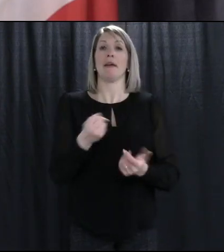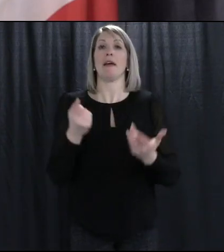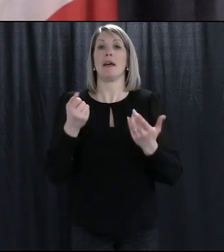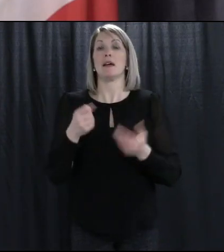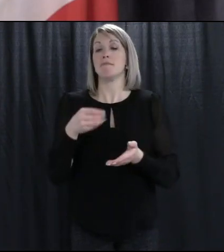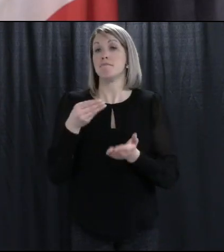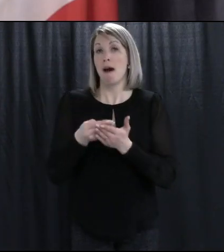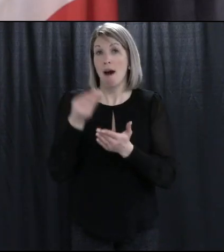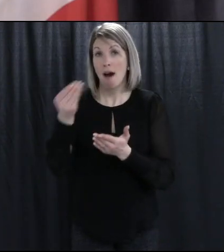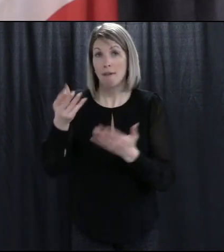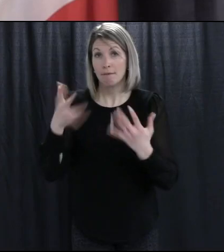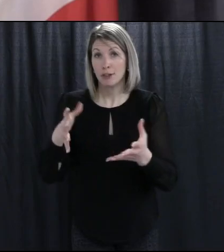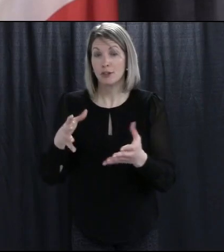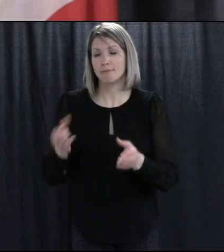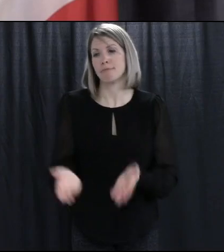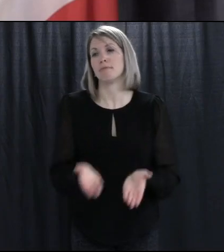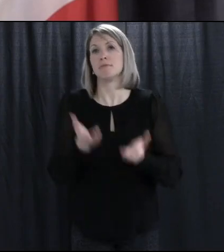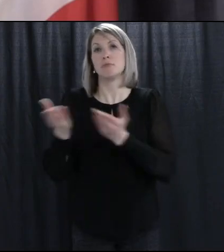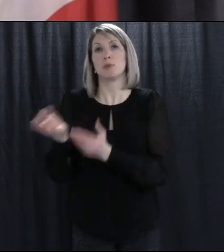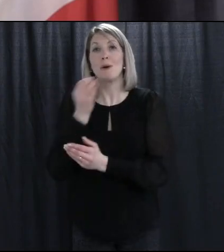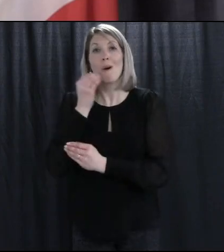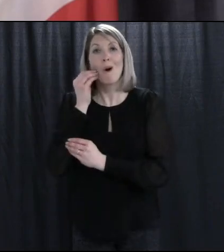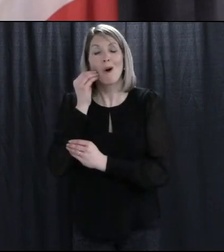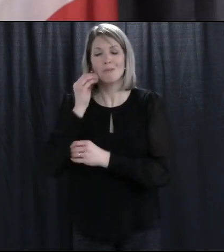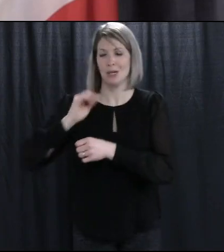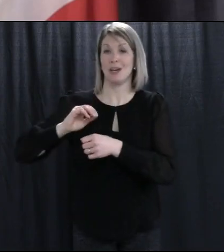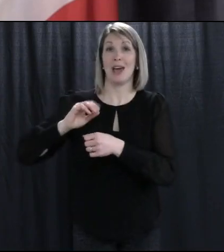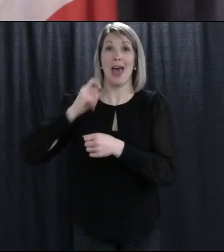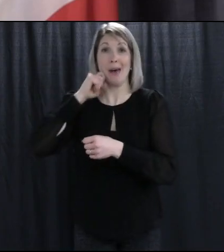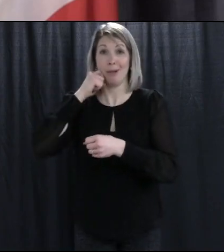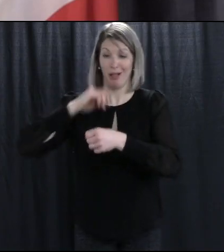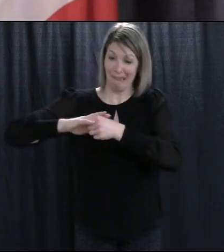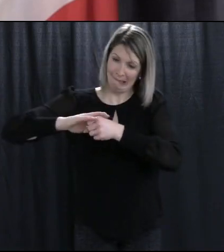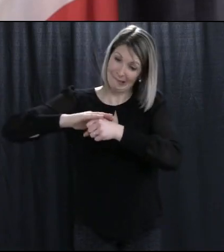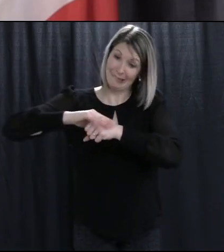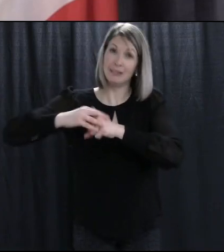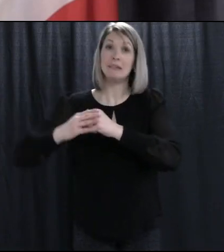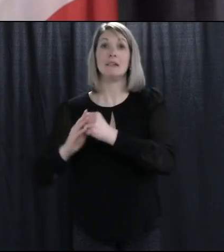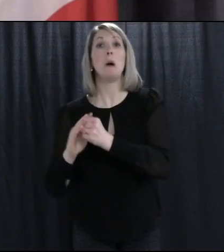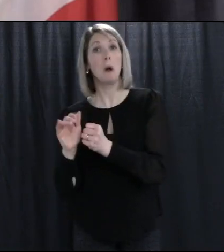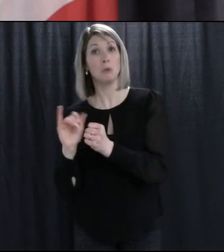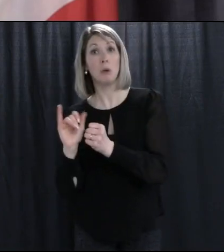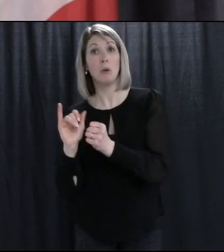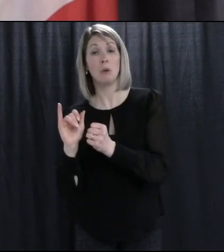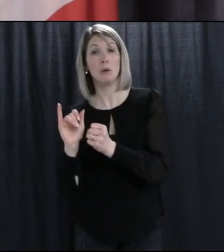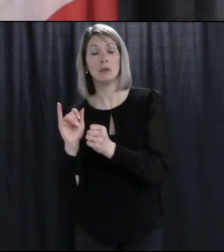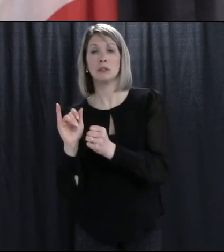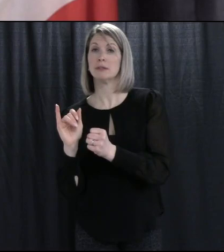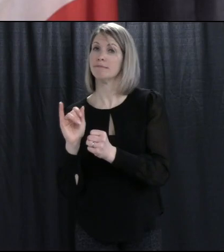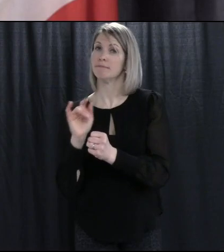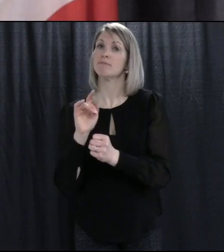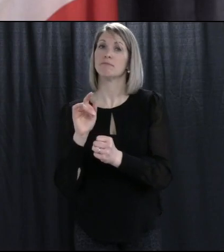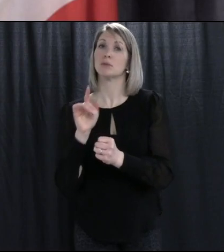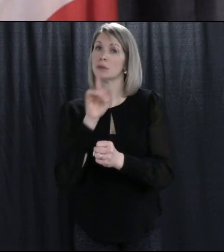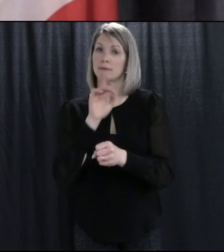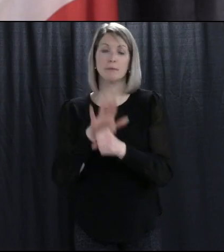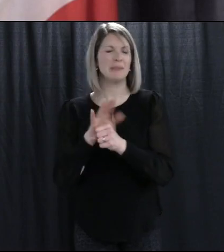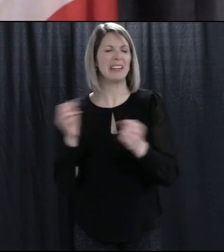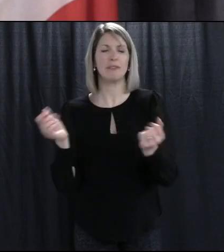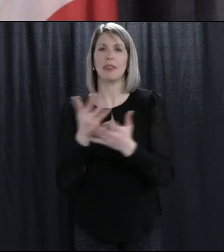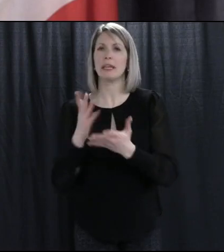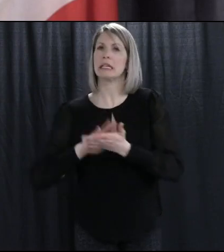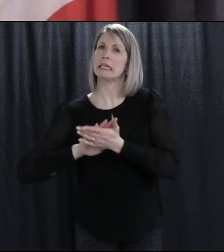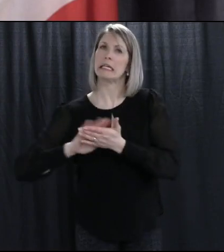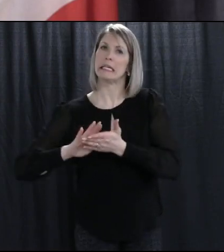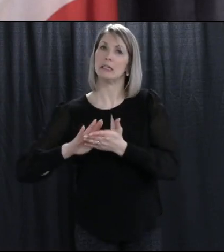up. But once you get it home, you wash it very well as well, and make sure that